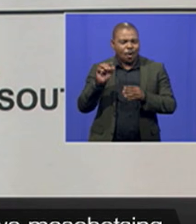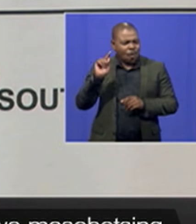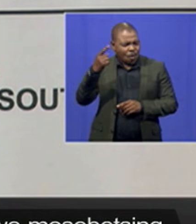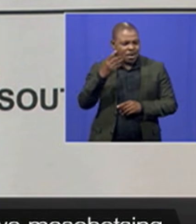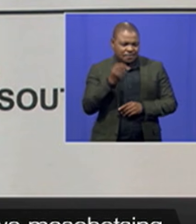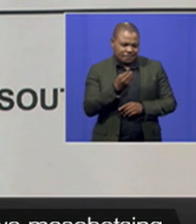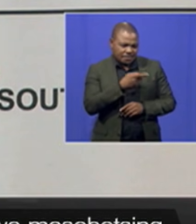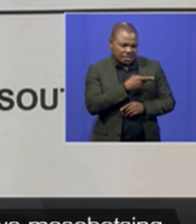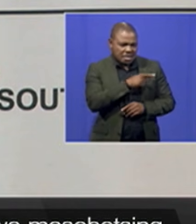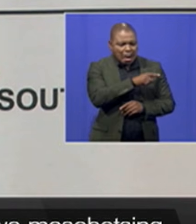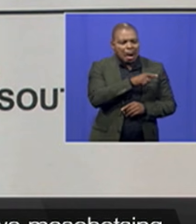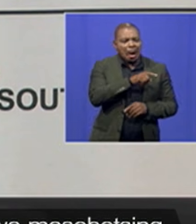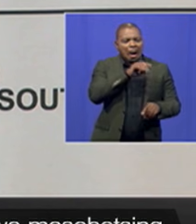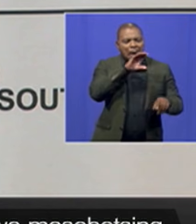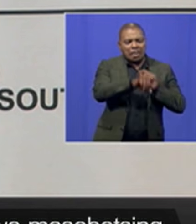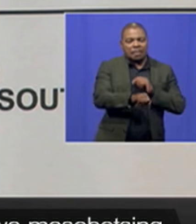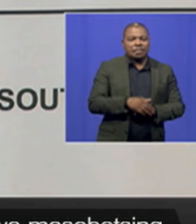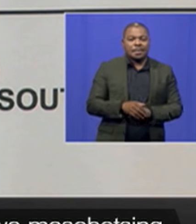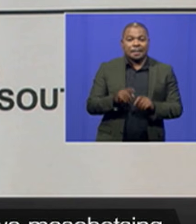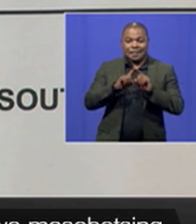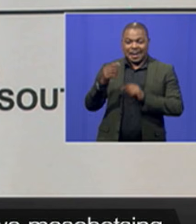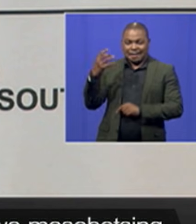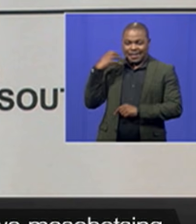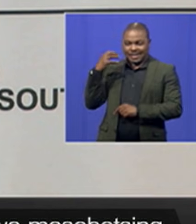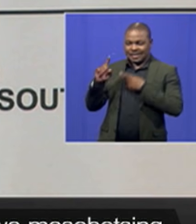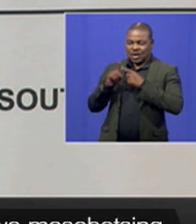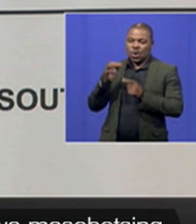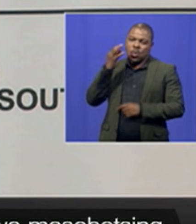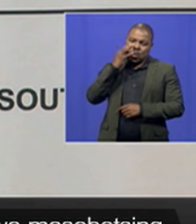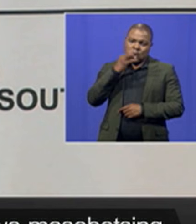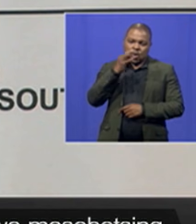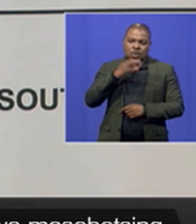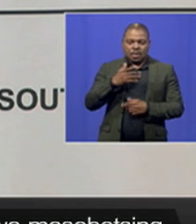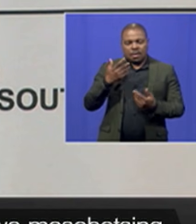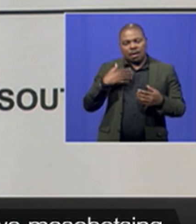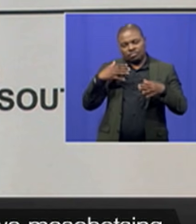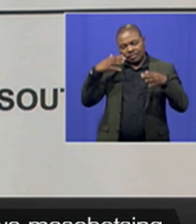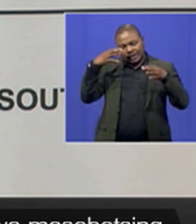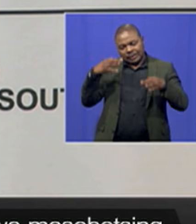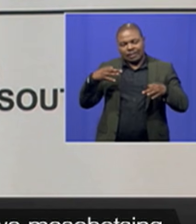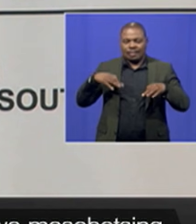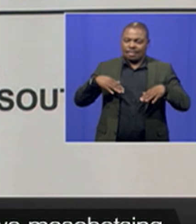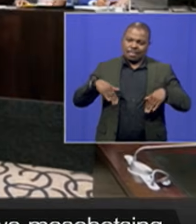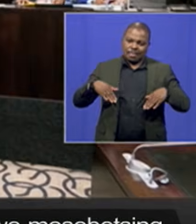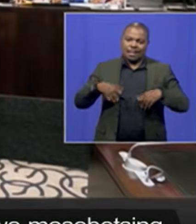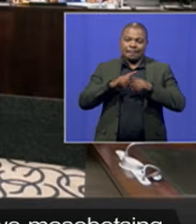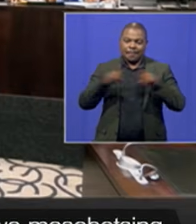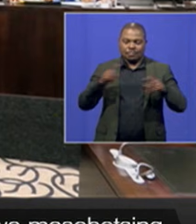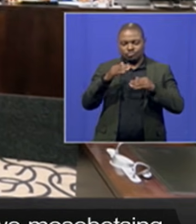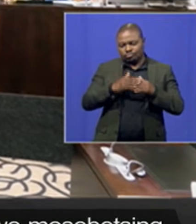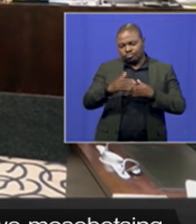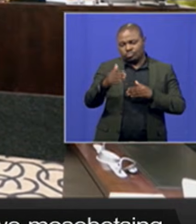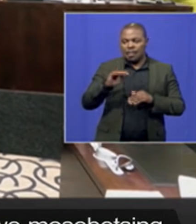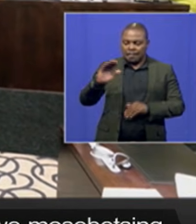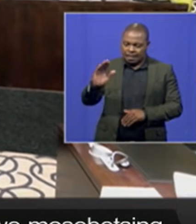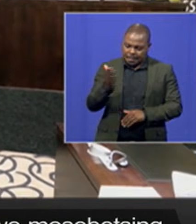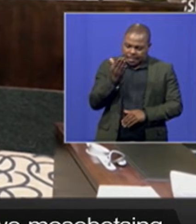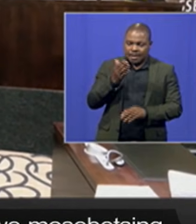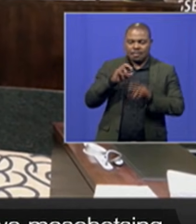jwalo letona Gwarube o netefaditse hore ha o sephetho se seng se phethetswe mme o tla fumana raporoto